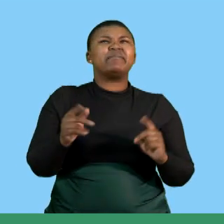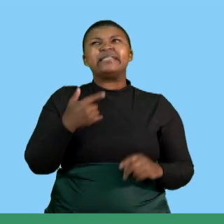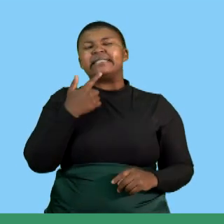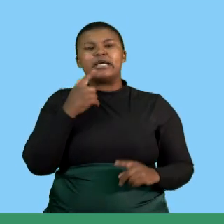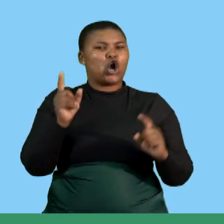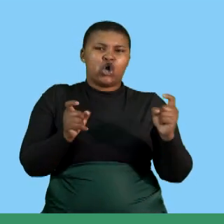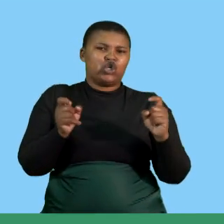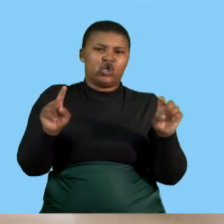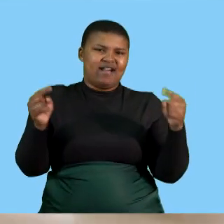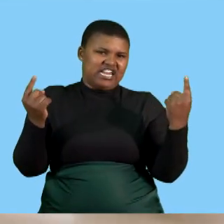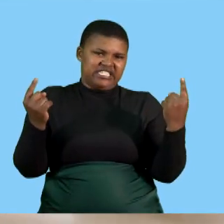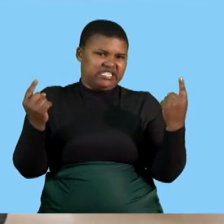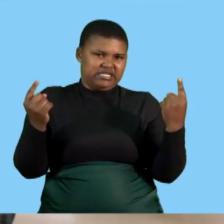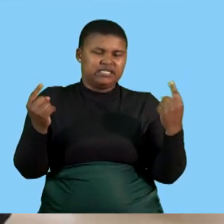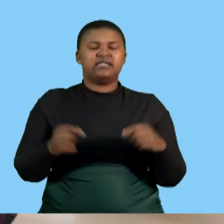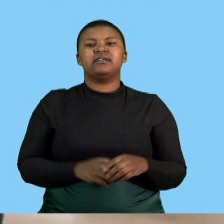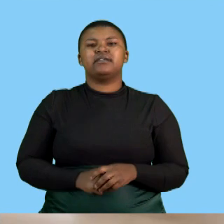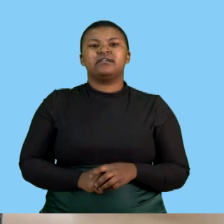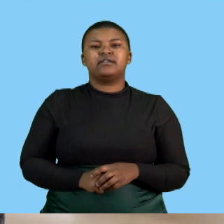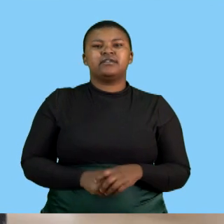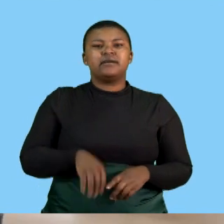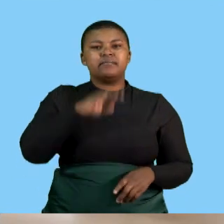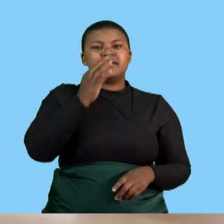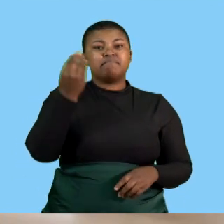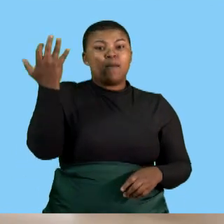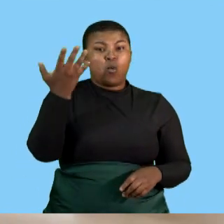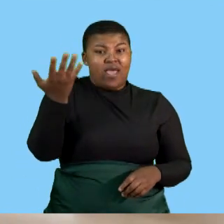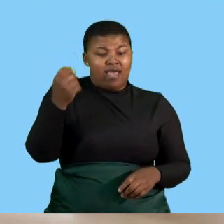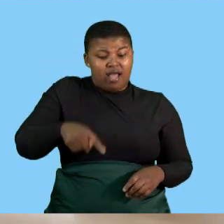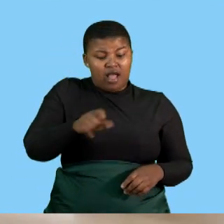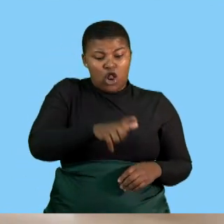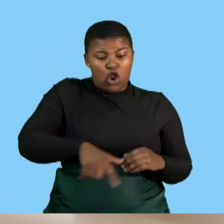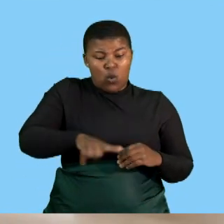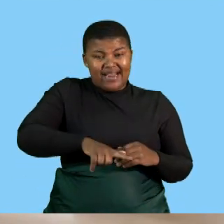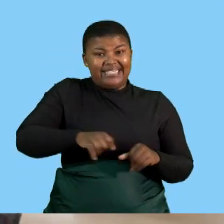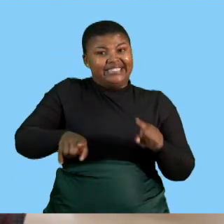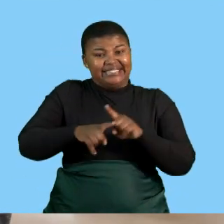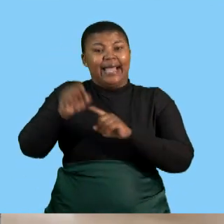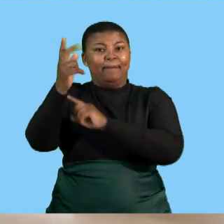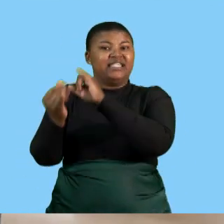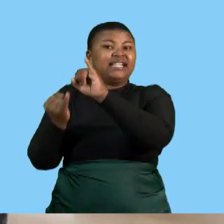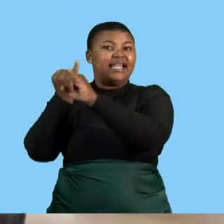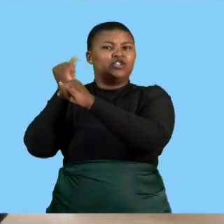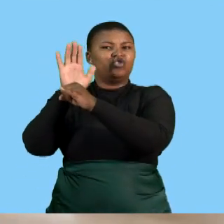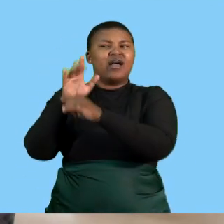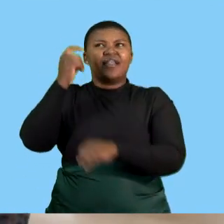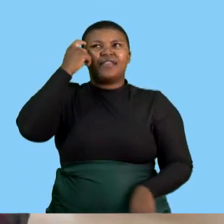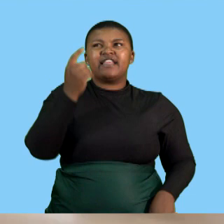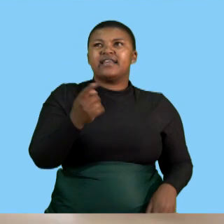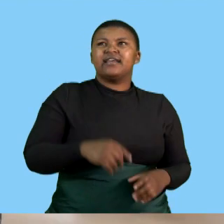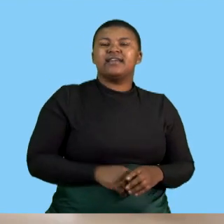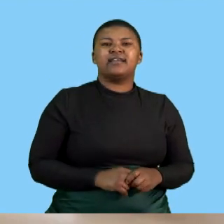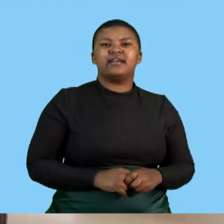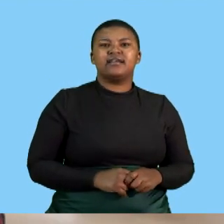uncontrollable interactions, which can be found locally and internationally. Think about the riots and looting